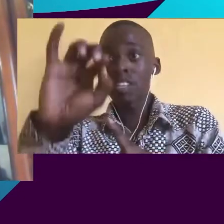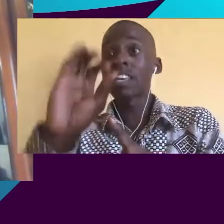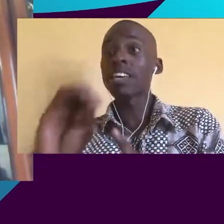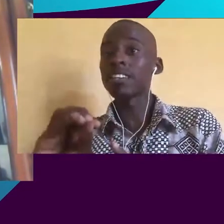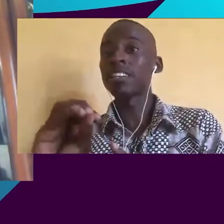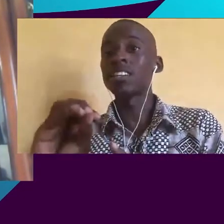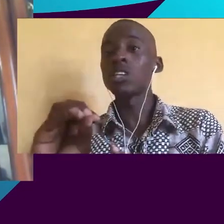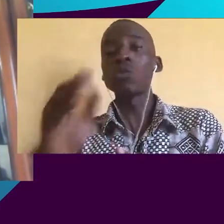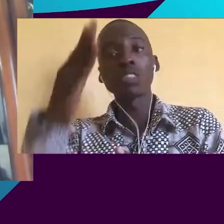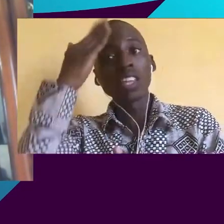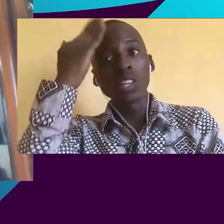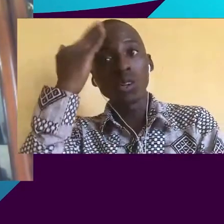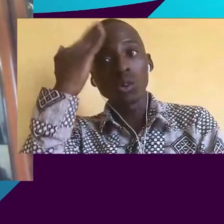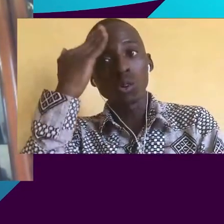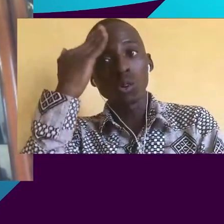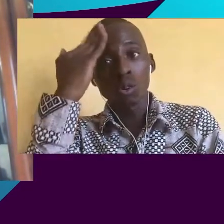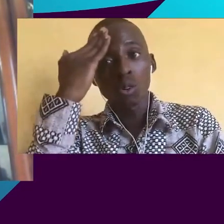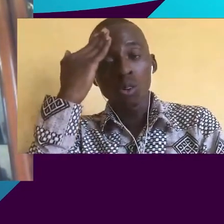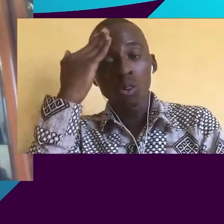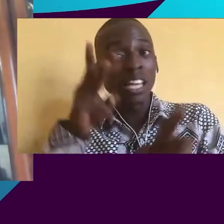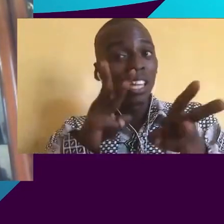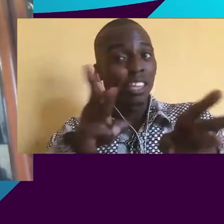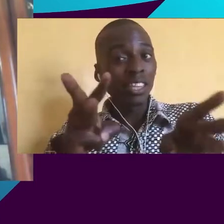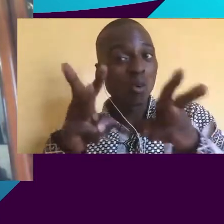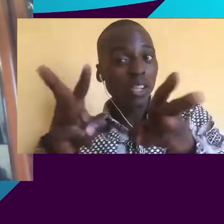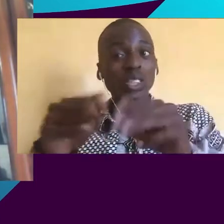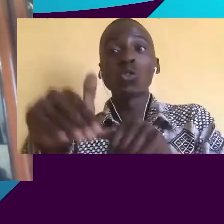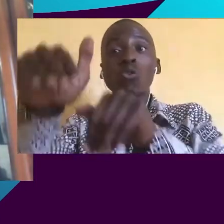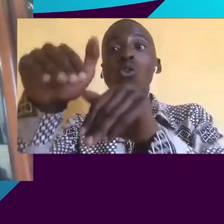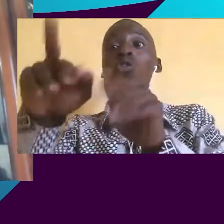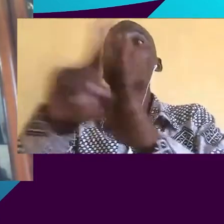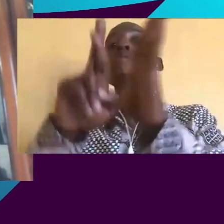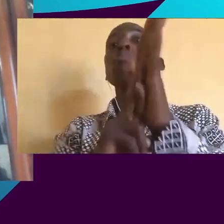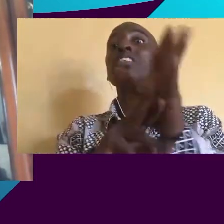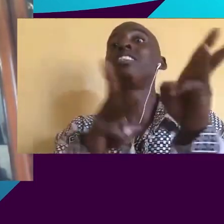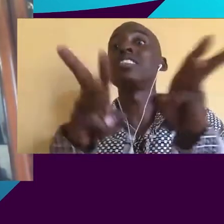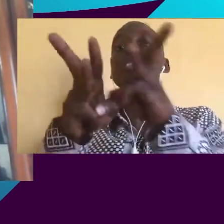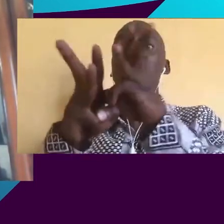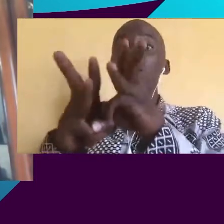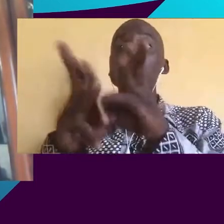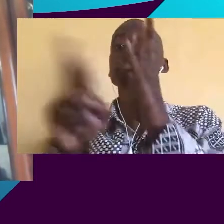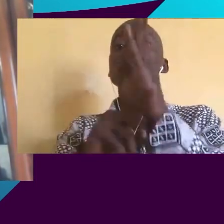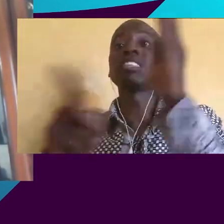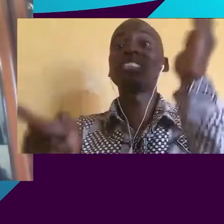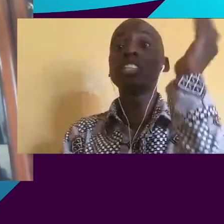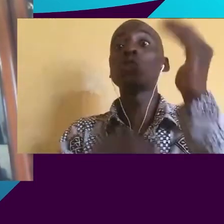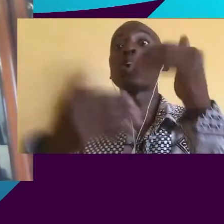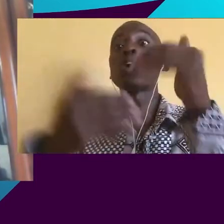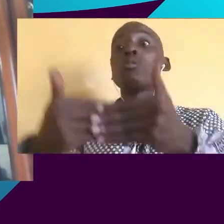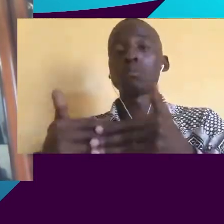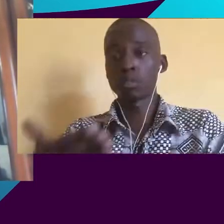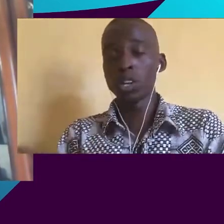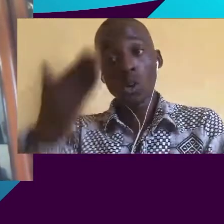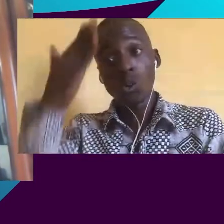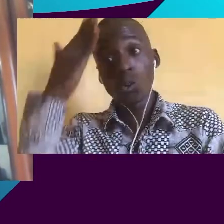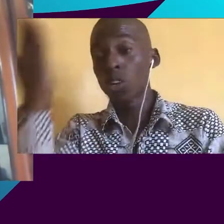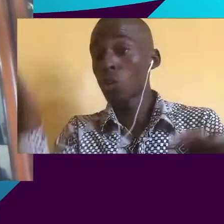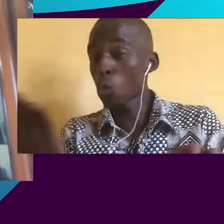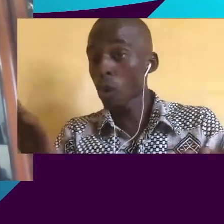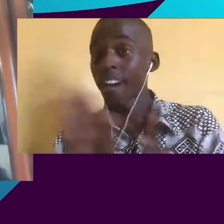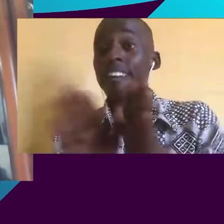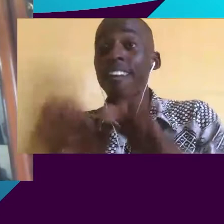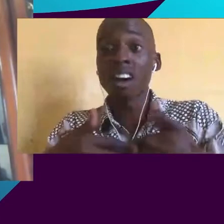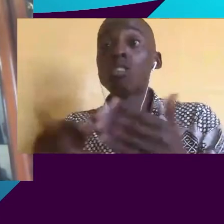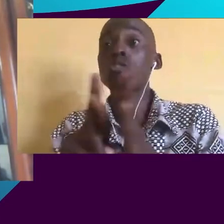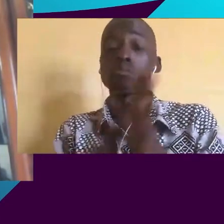grievance mechanism they need to follow, the system? Do they know where to go? Do they know how to report?